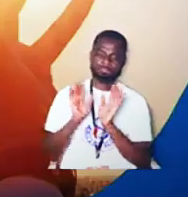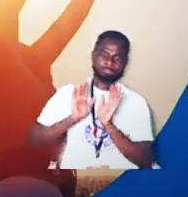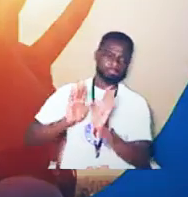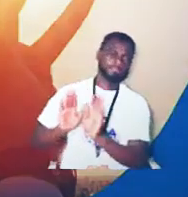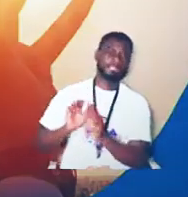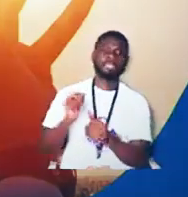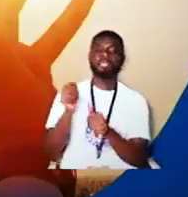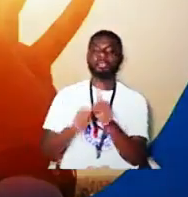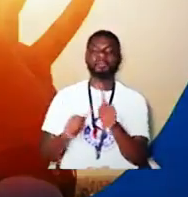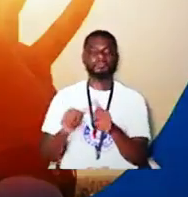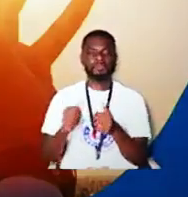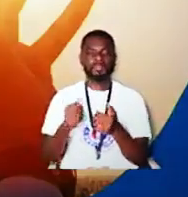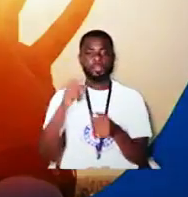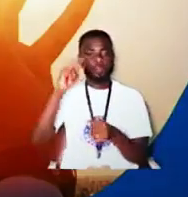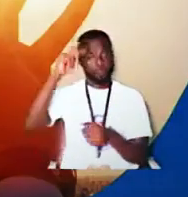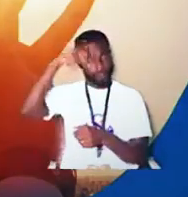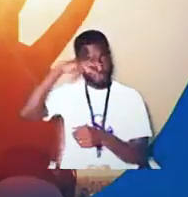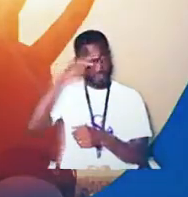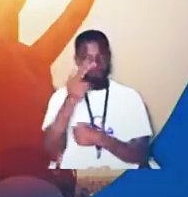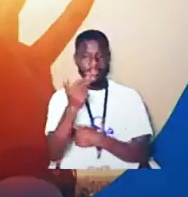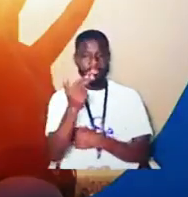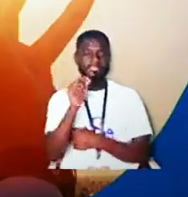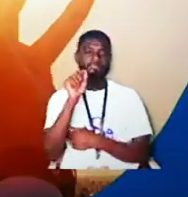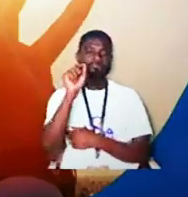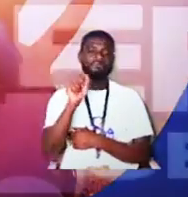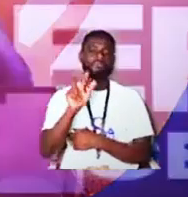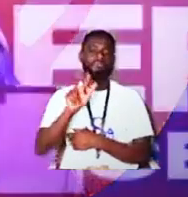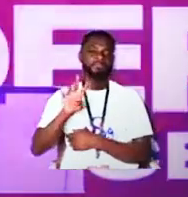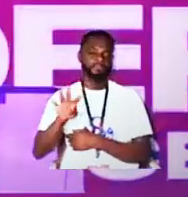Proverbs 14, verse